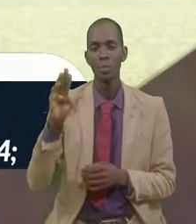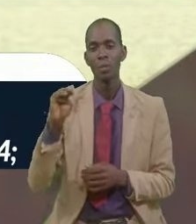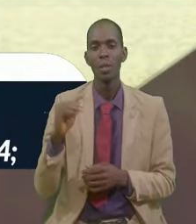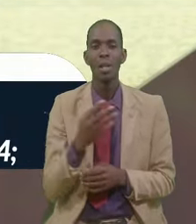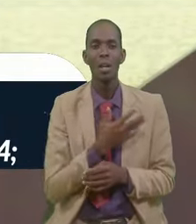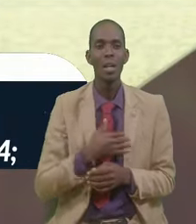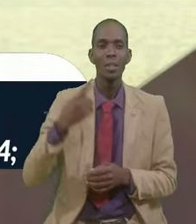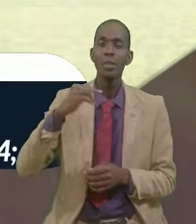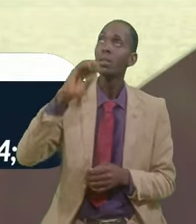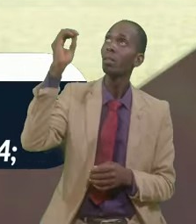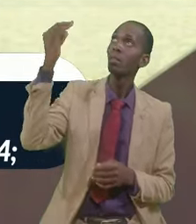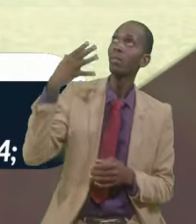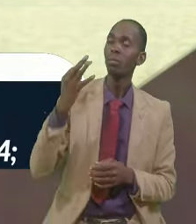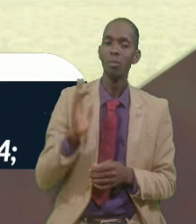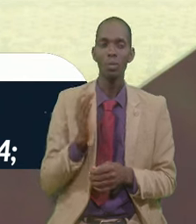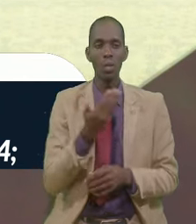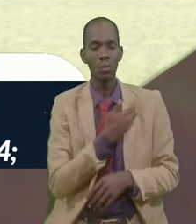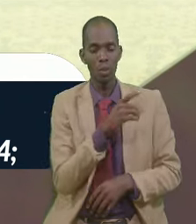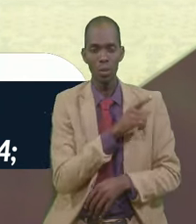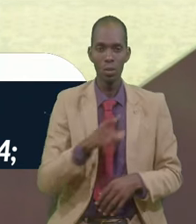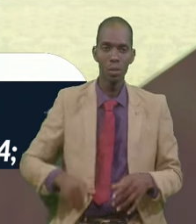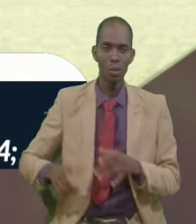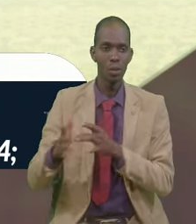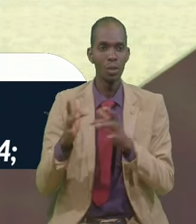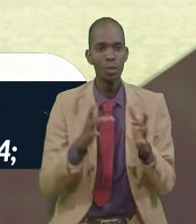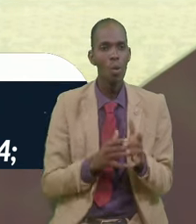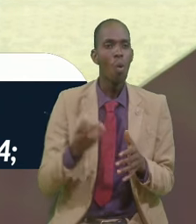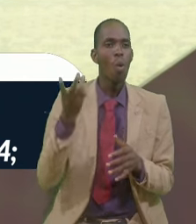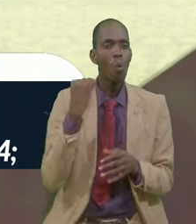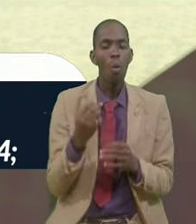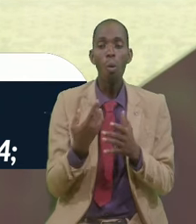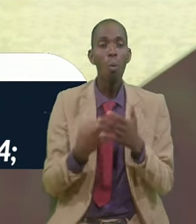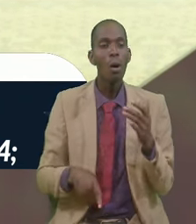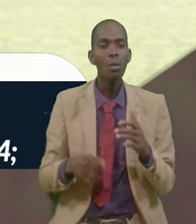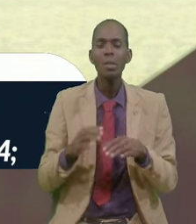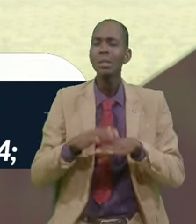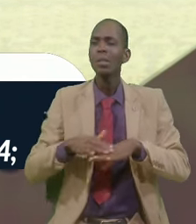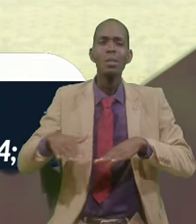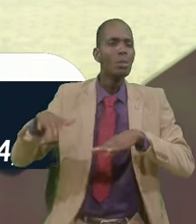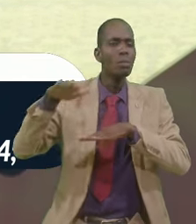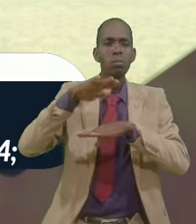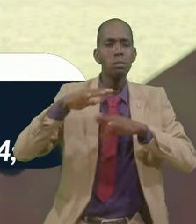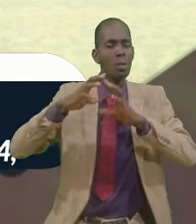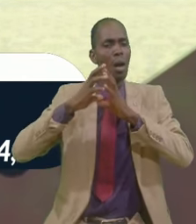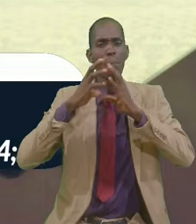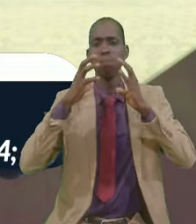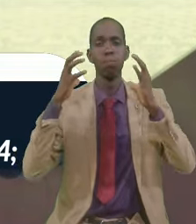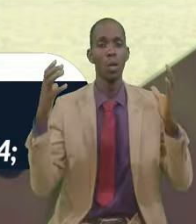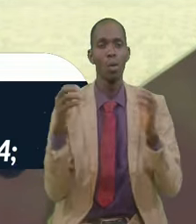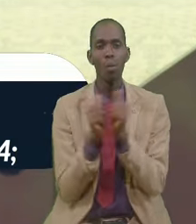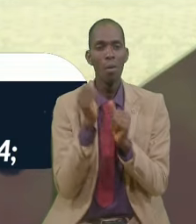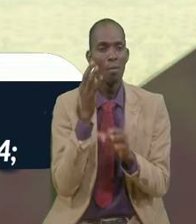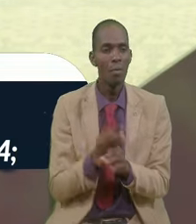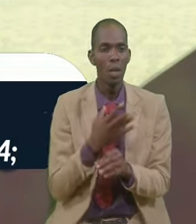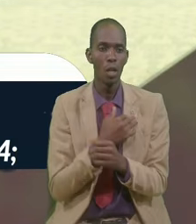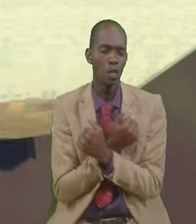the grace of our Lord Jesus was exceeding abundant with faith and love, which